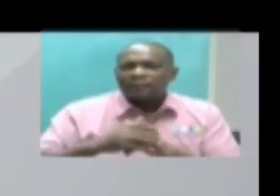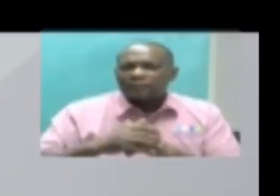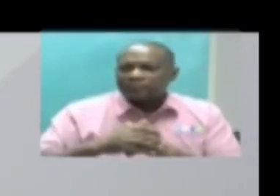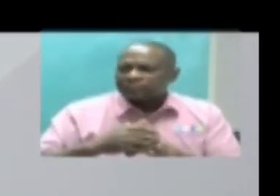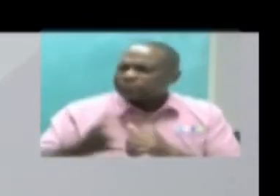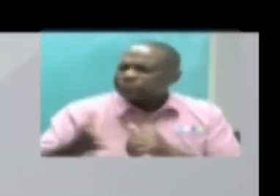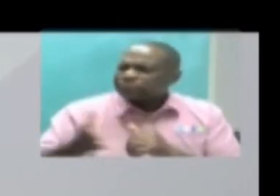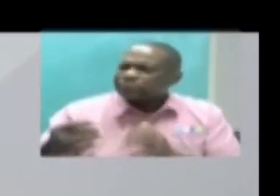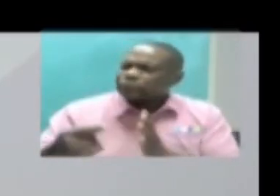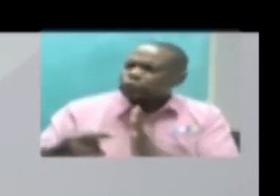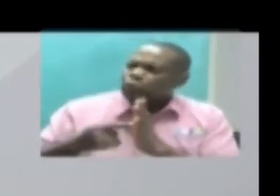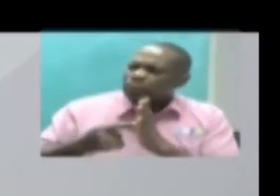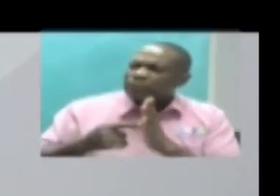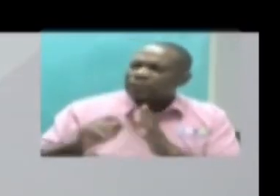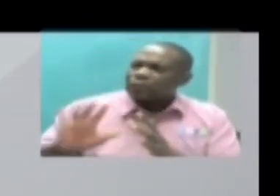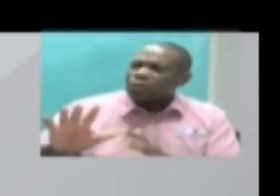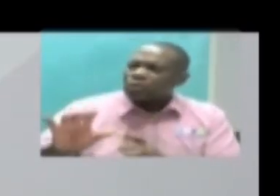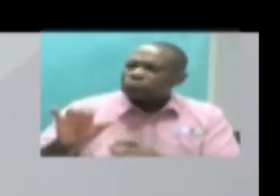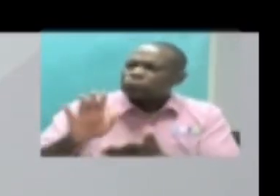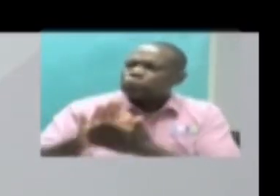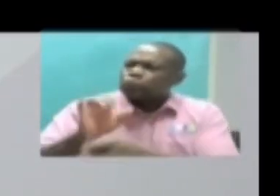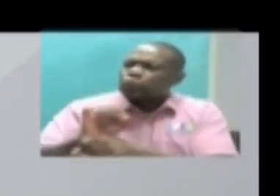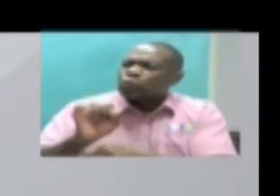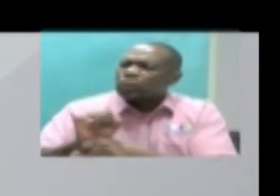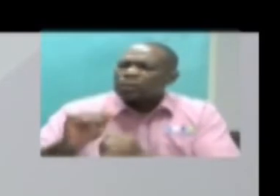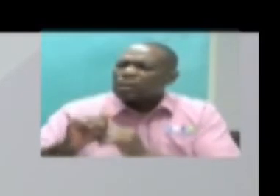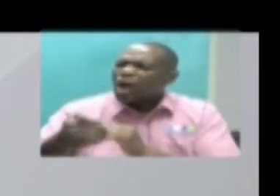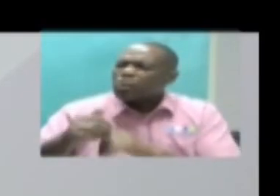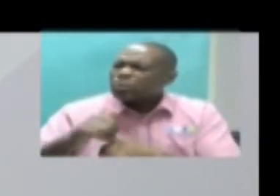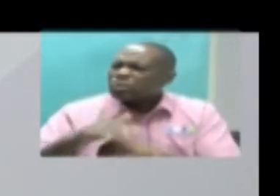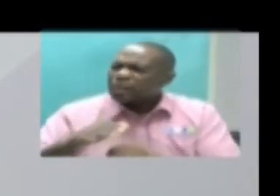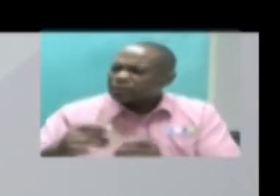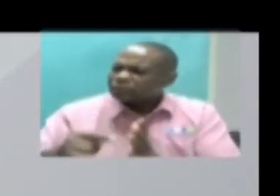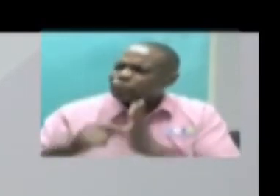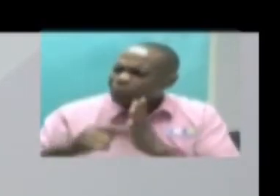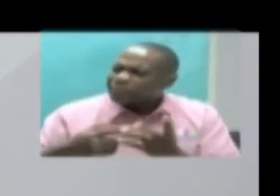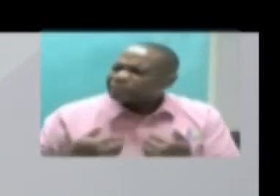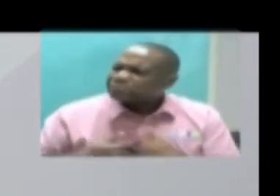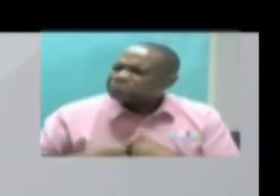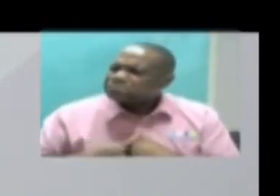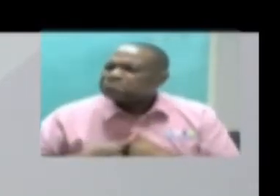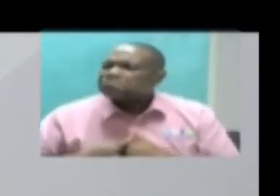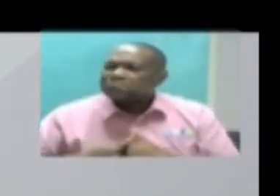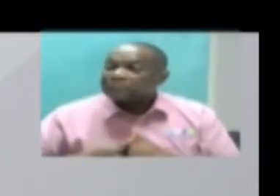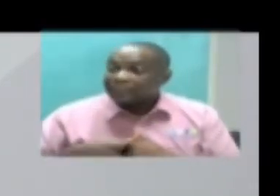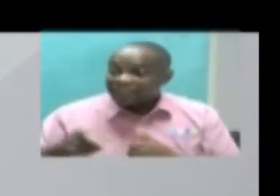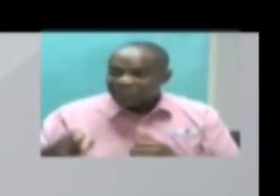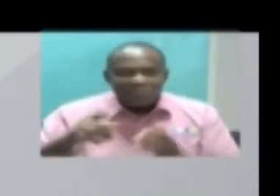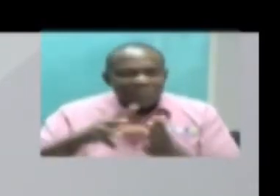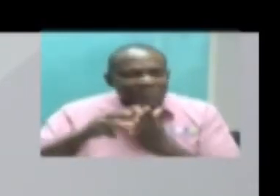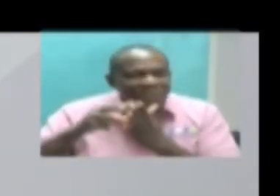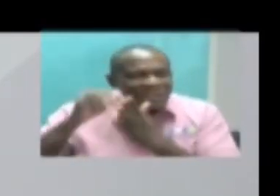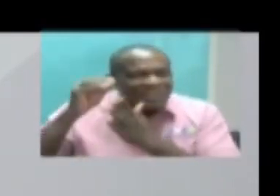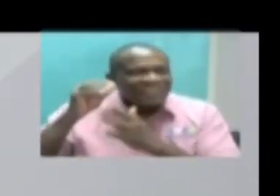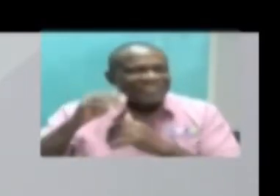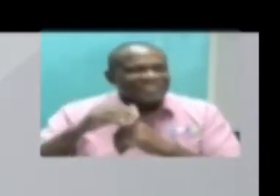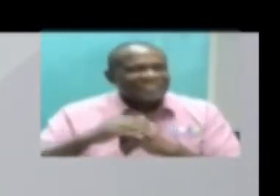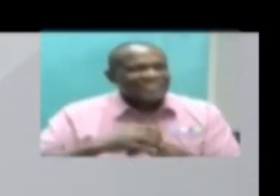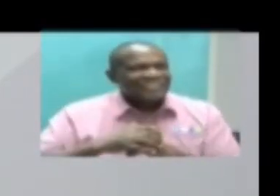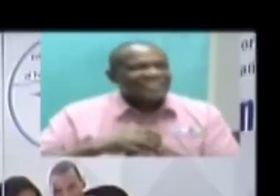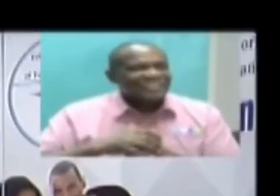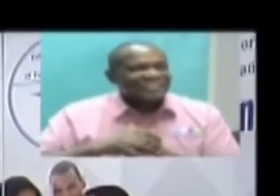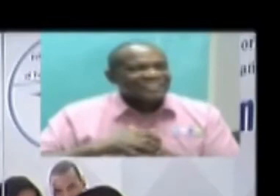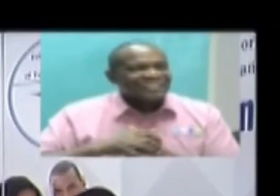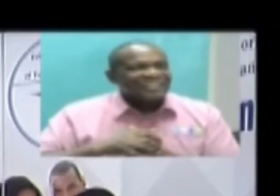assignments. It may seem a simple question, but it does two things. It teaches you, if you don't know, because many